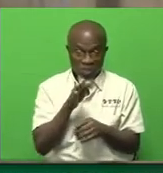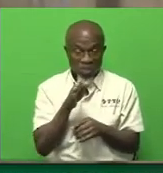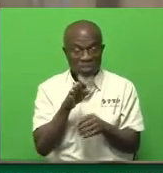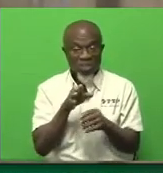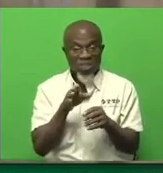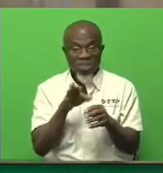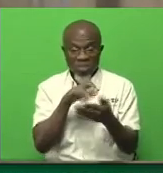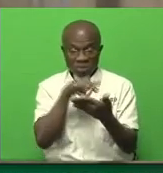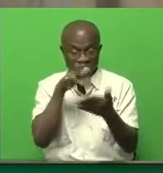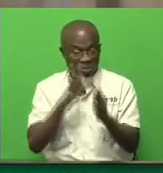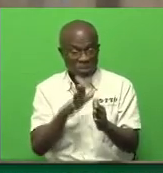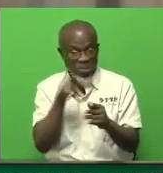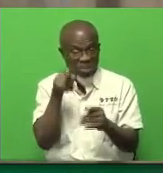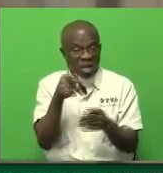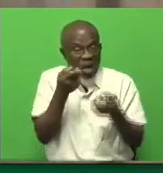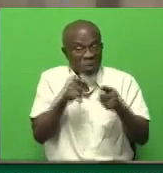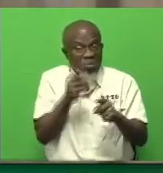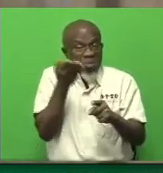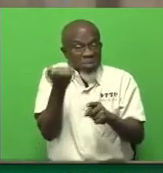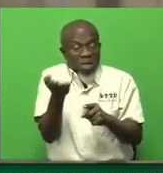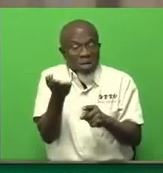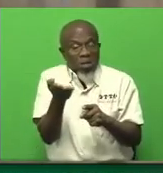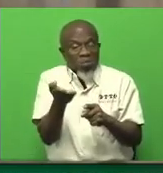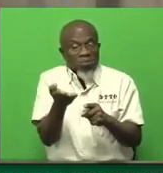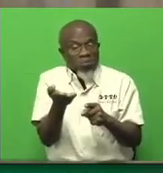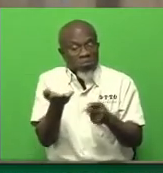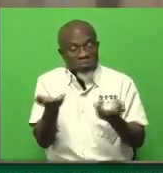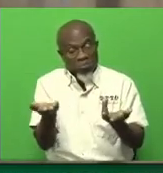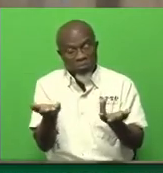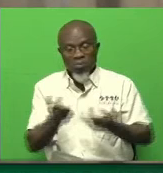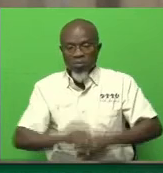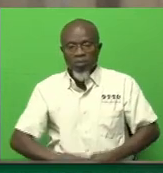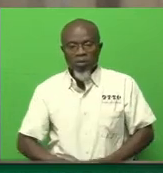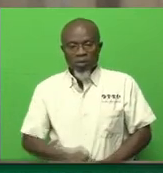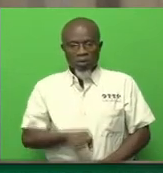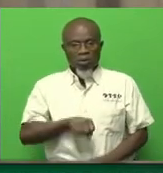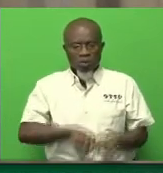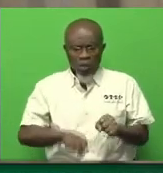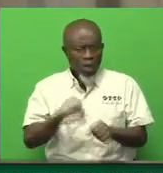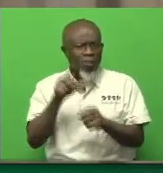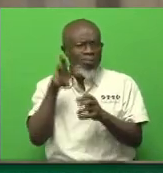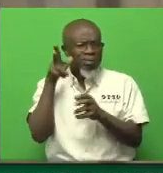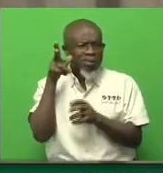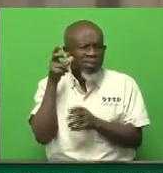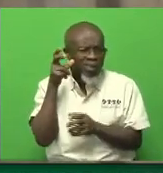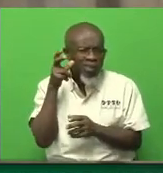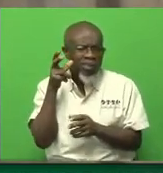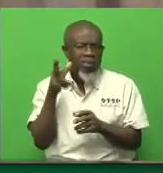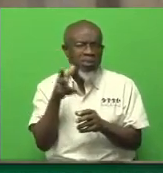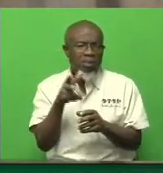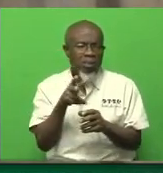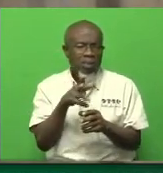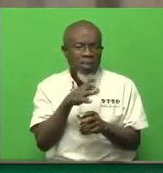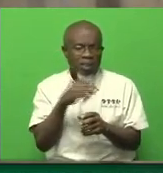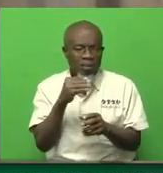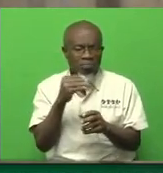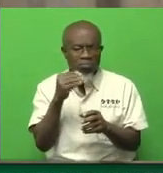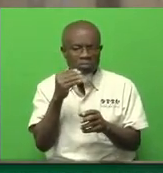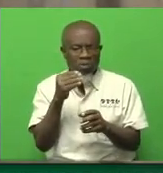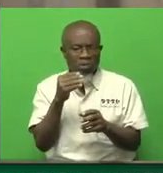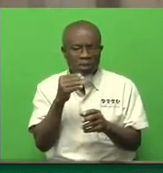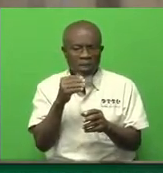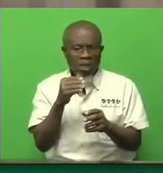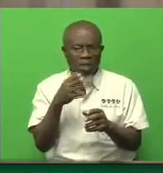then and so I I you know I am listening and and I'm and I am